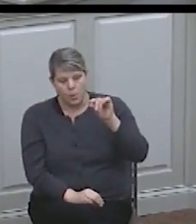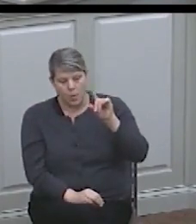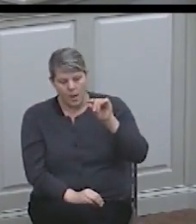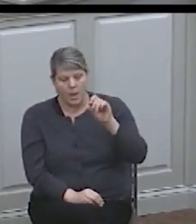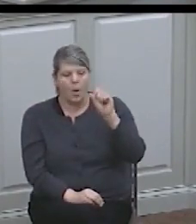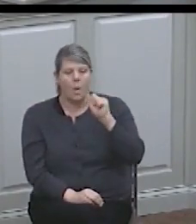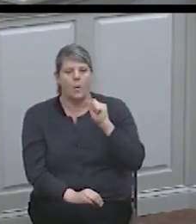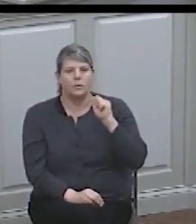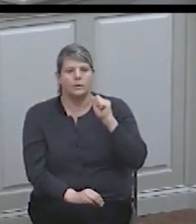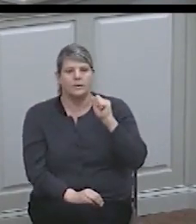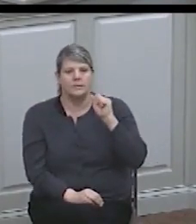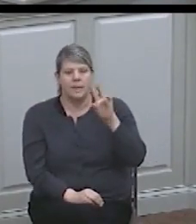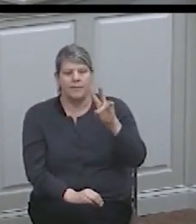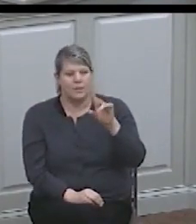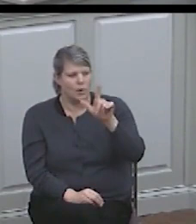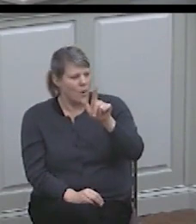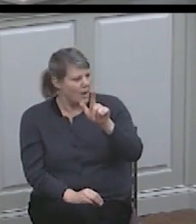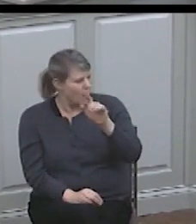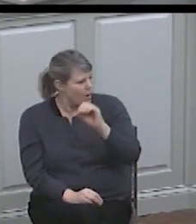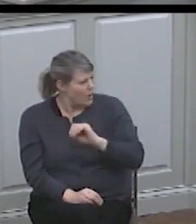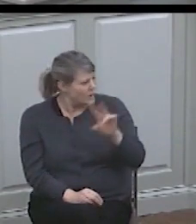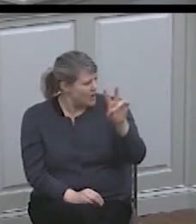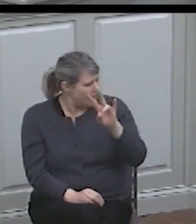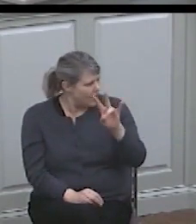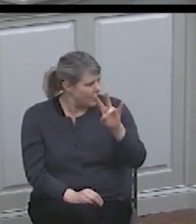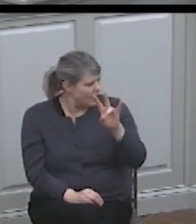2107. Was that a typo, Madam Clerk?